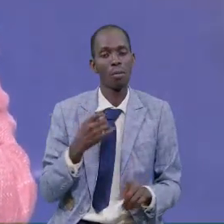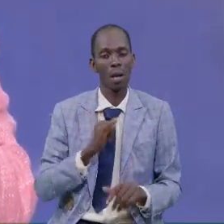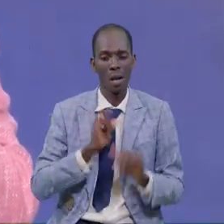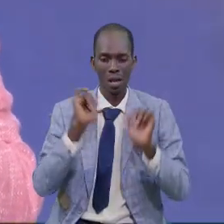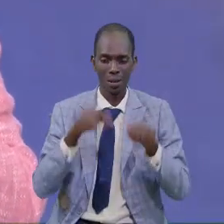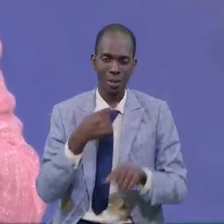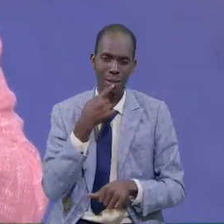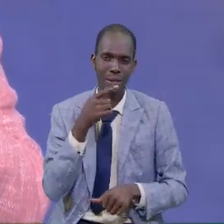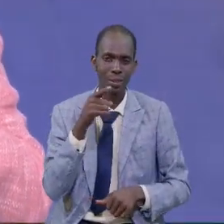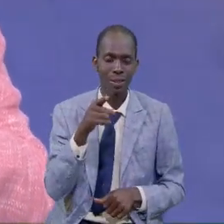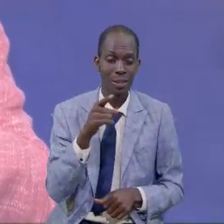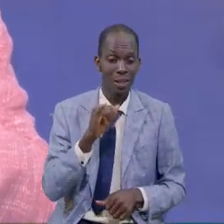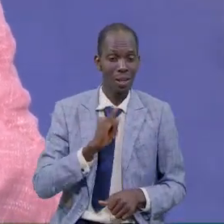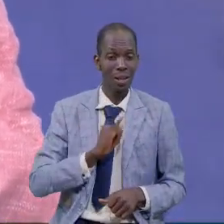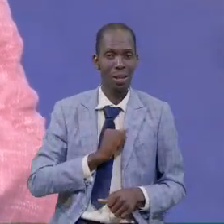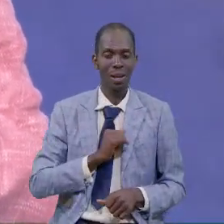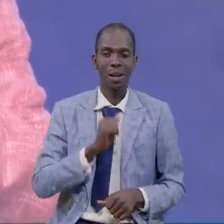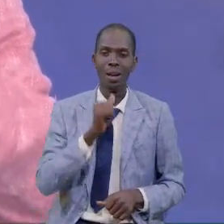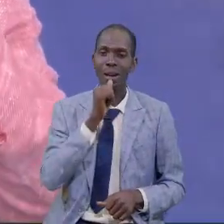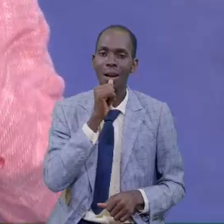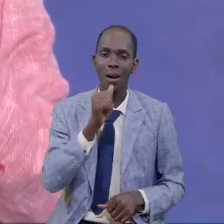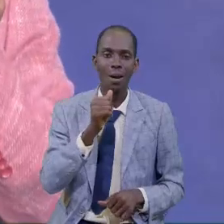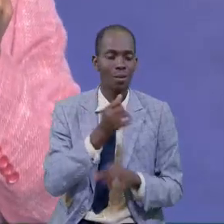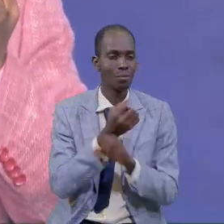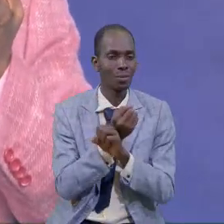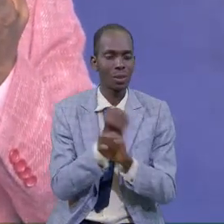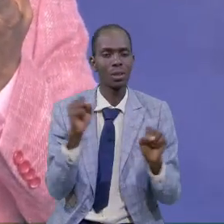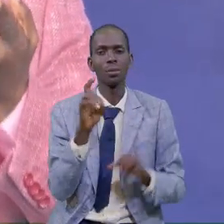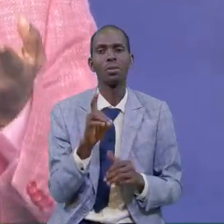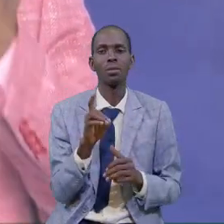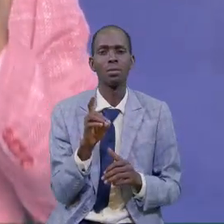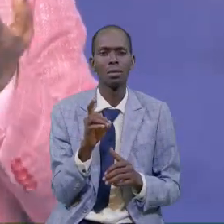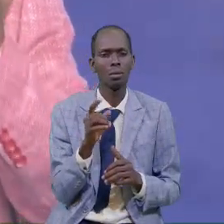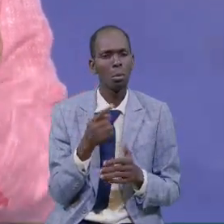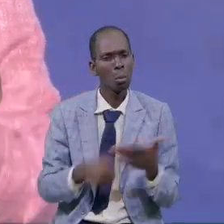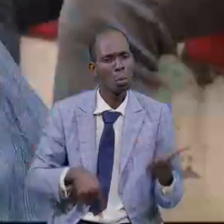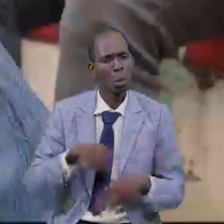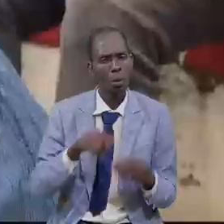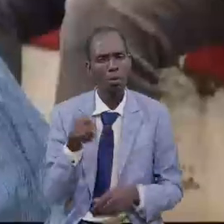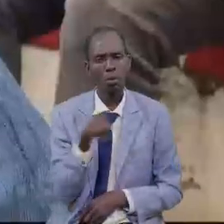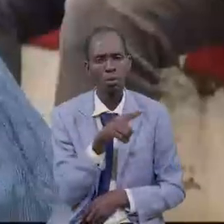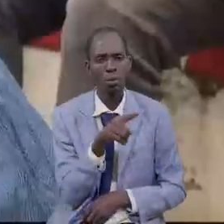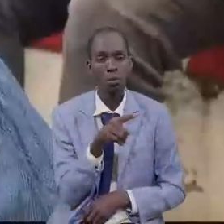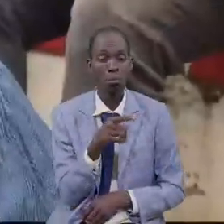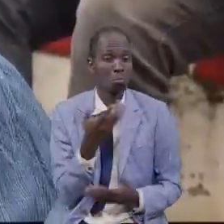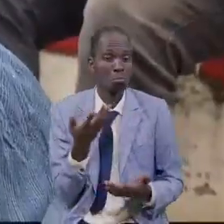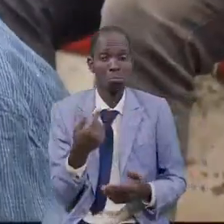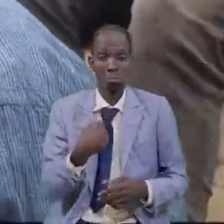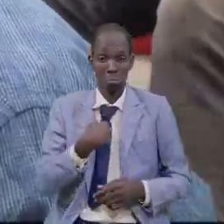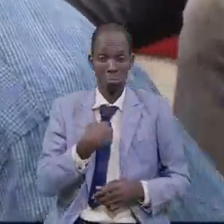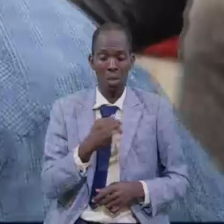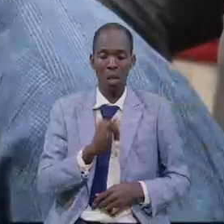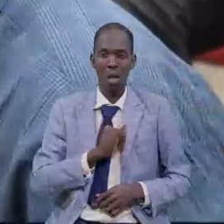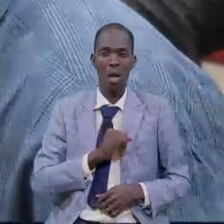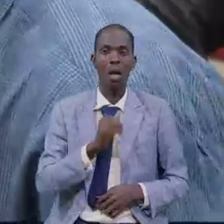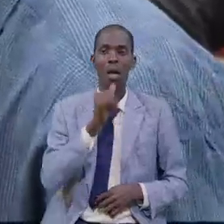am saved. How about you? I am